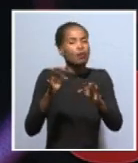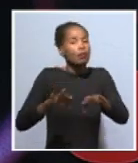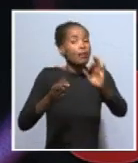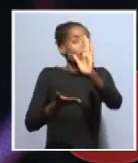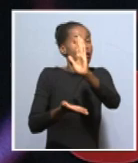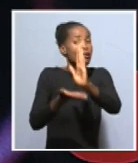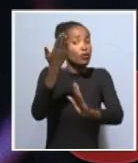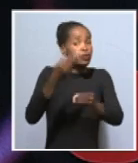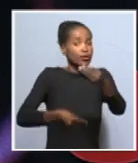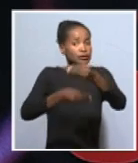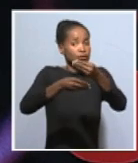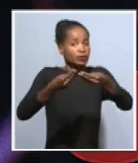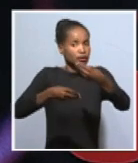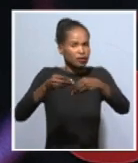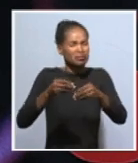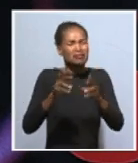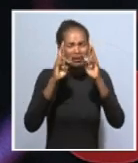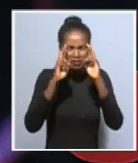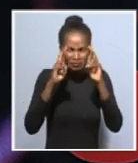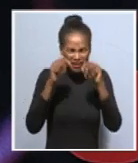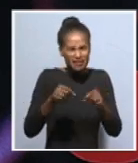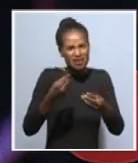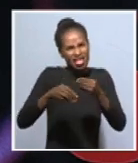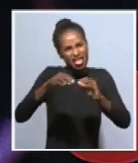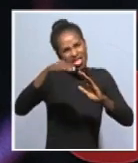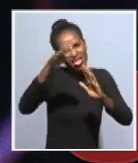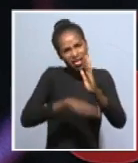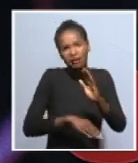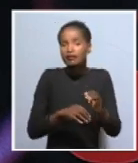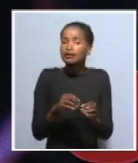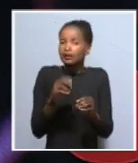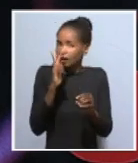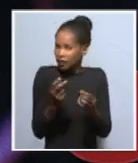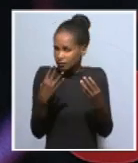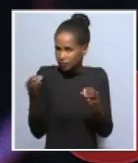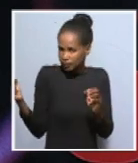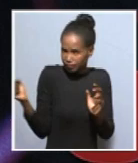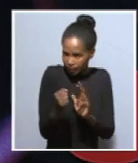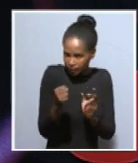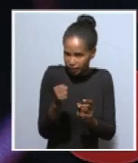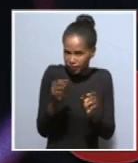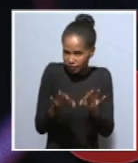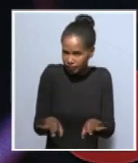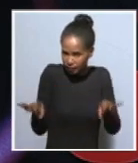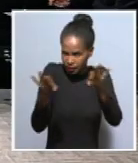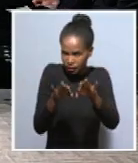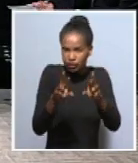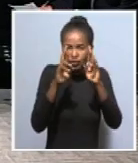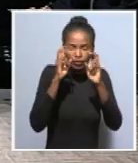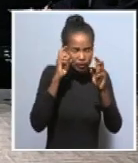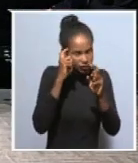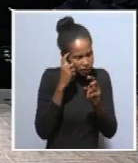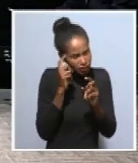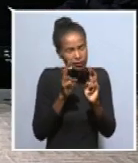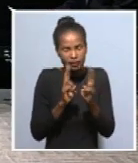GDP. If we can get it back to those levels, Thank you. then even employment, will actually increase. Thank you very much. If